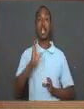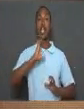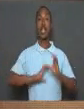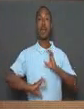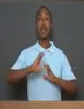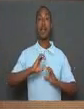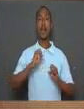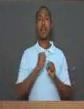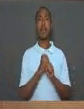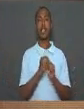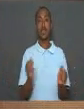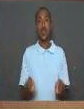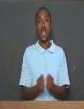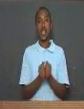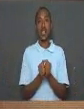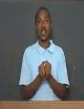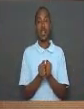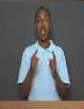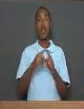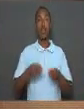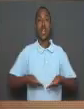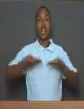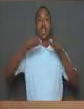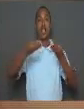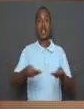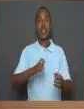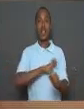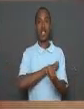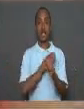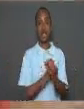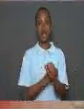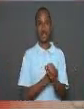Chemicals mix together to release energy.